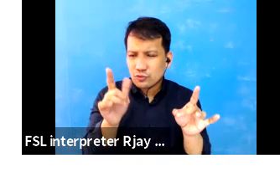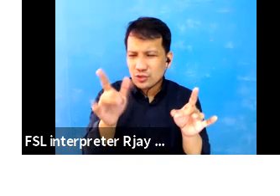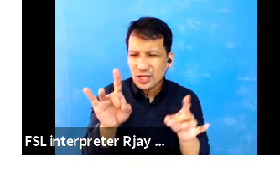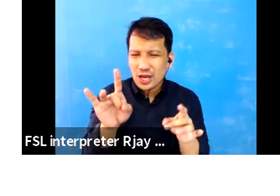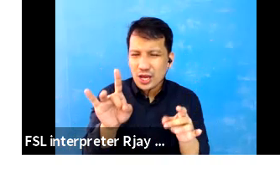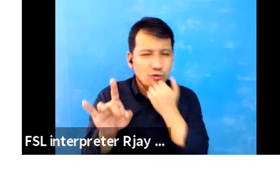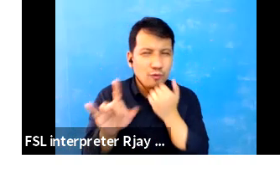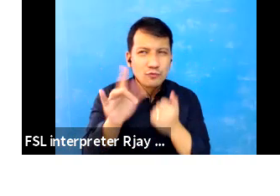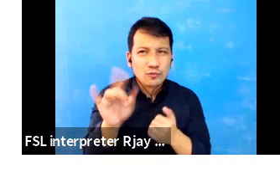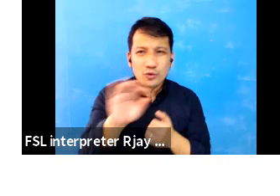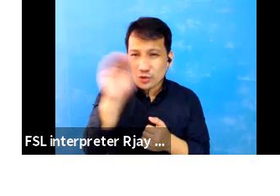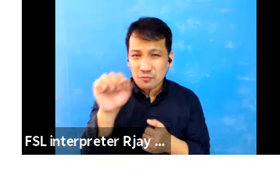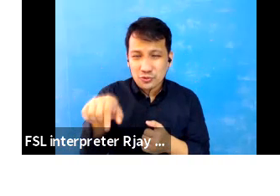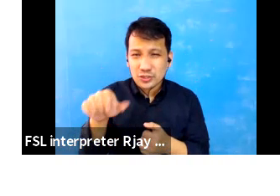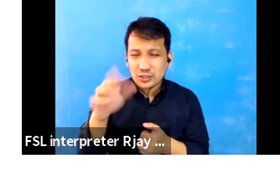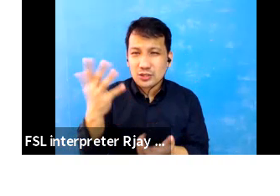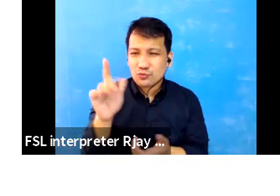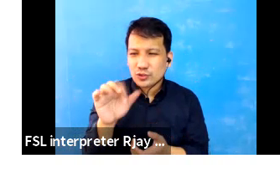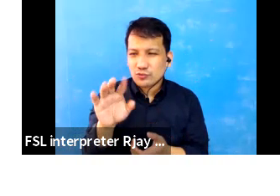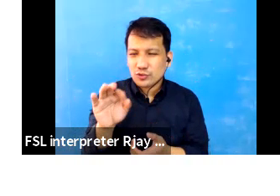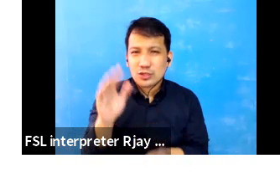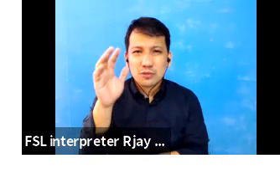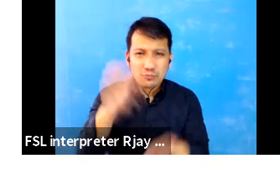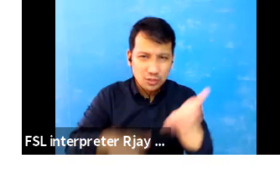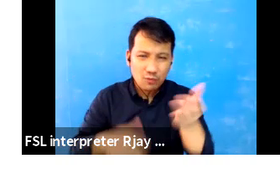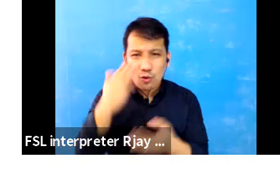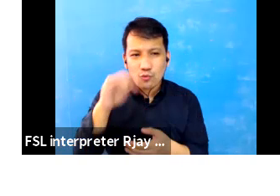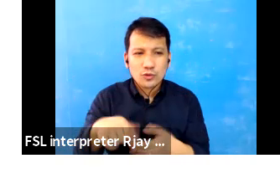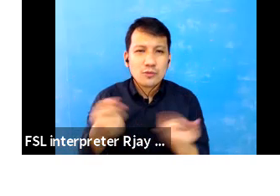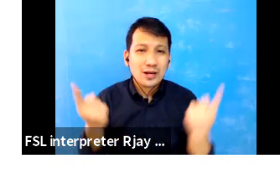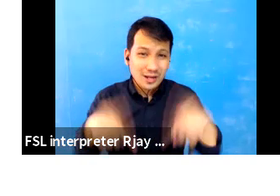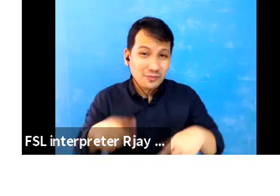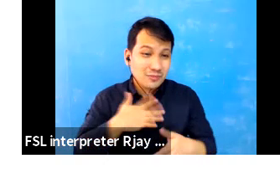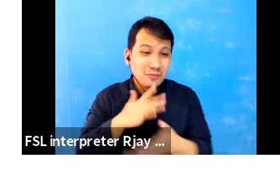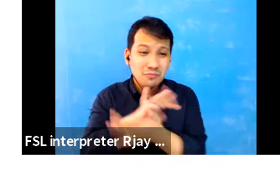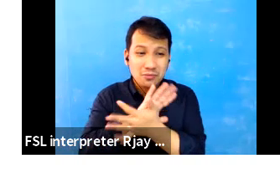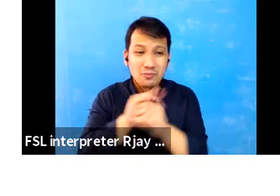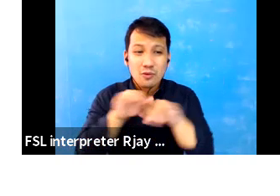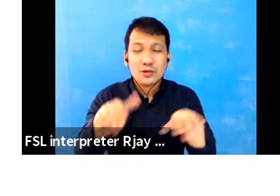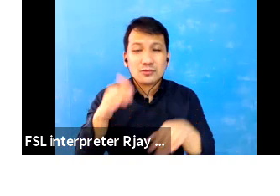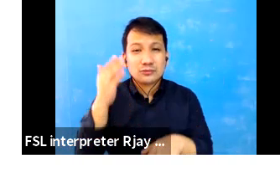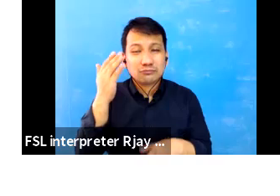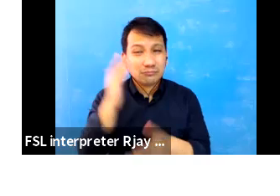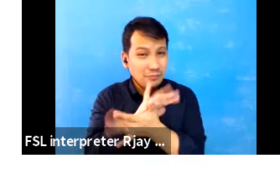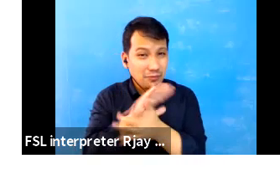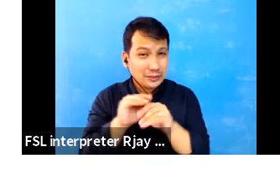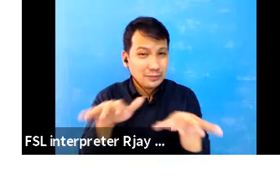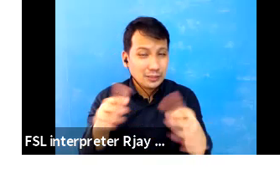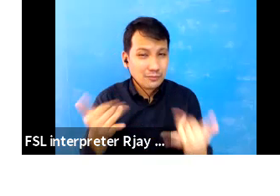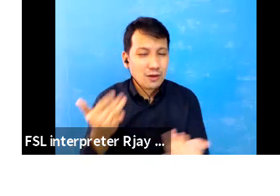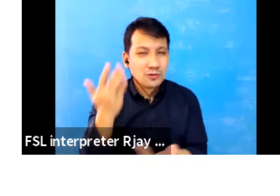in 2019 will probably be lost because of what is happening now because of the pandemic or